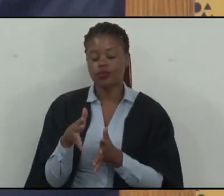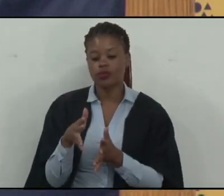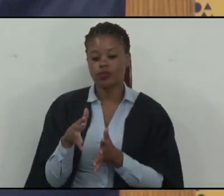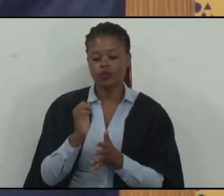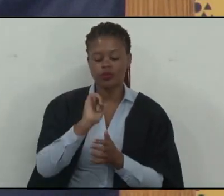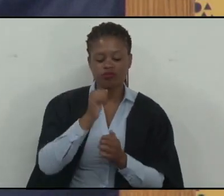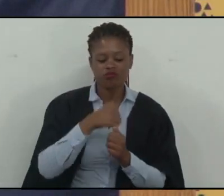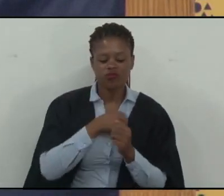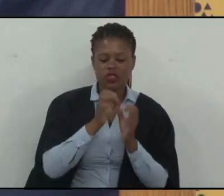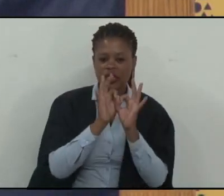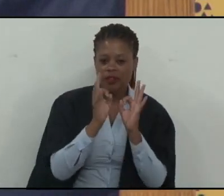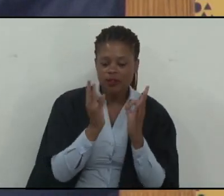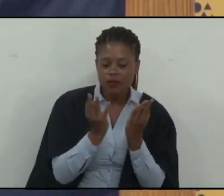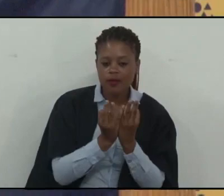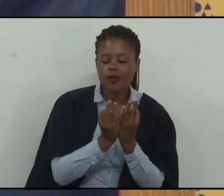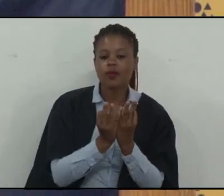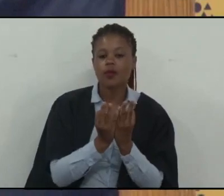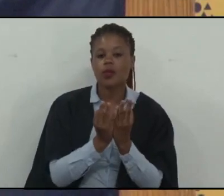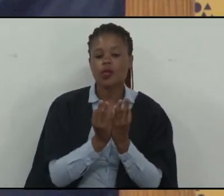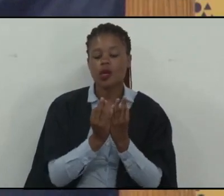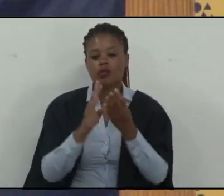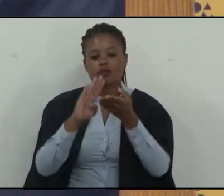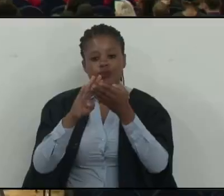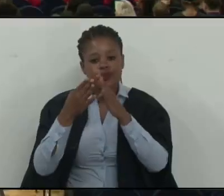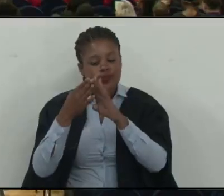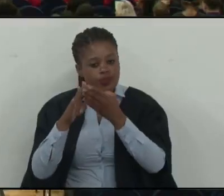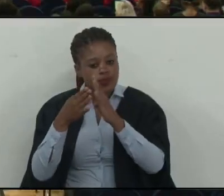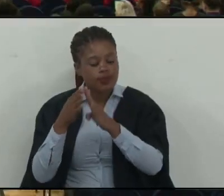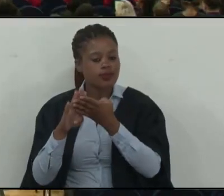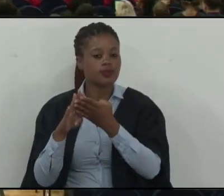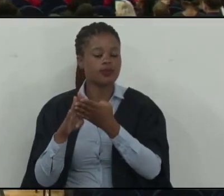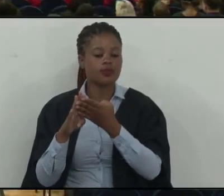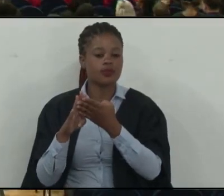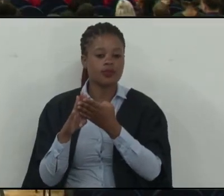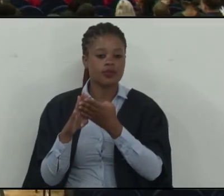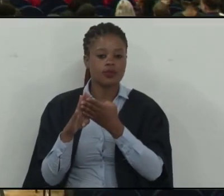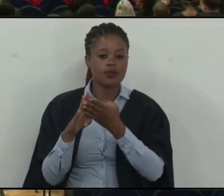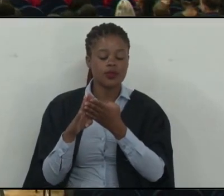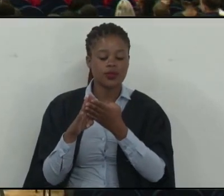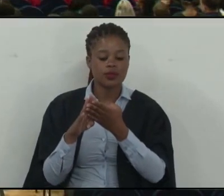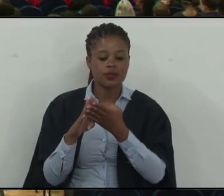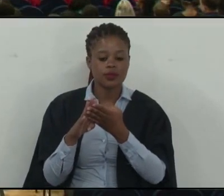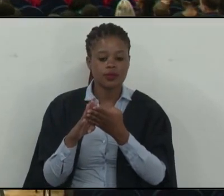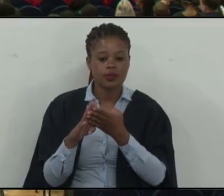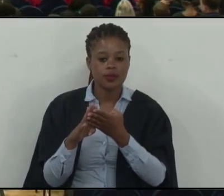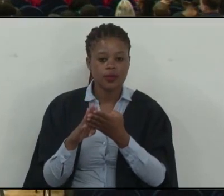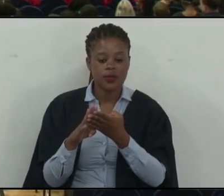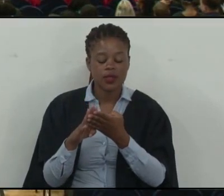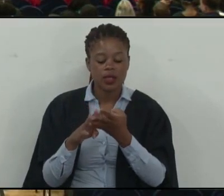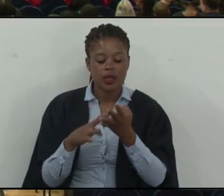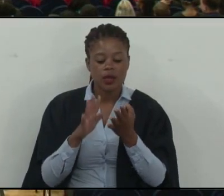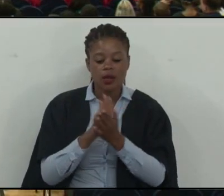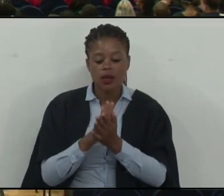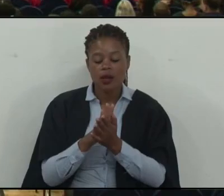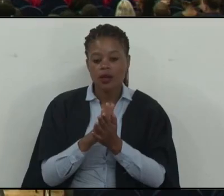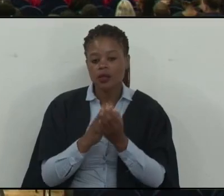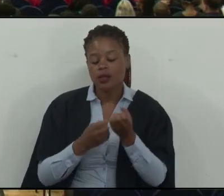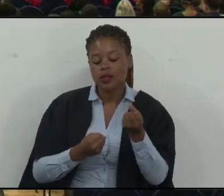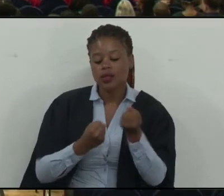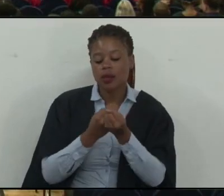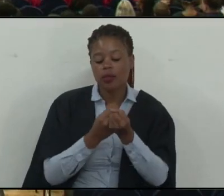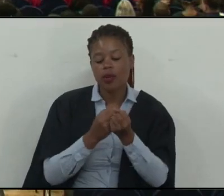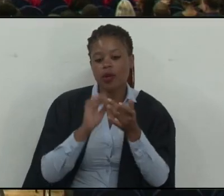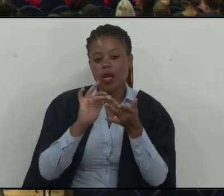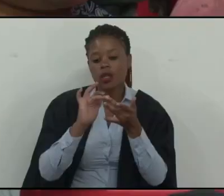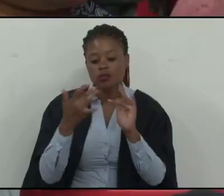our families, our community, our larger support network.